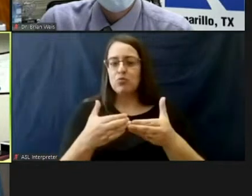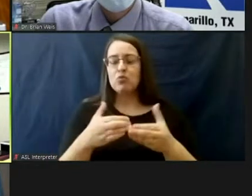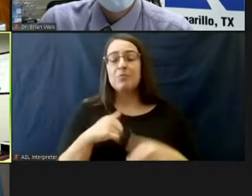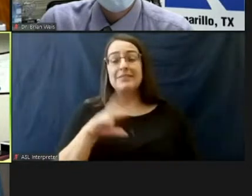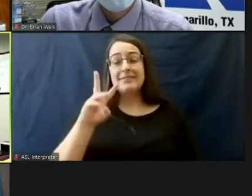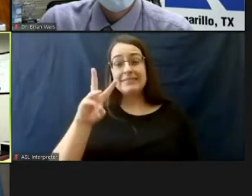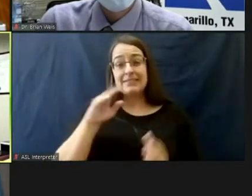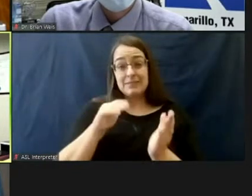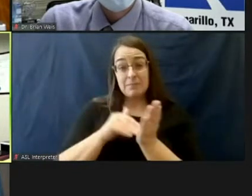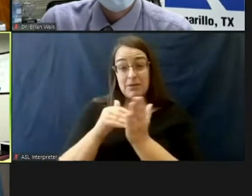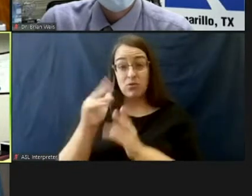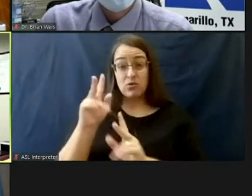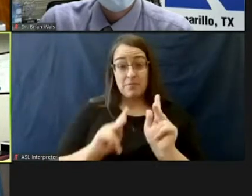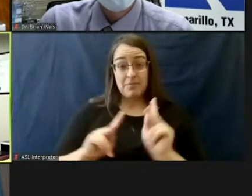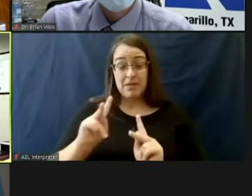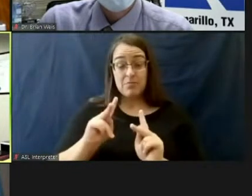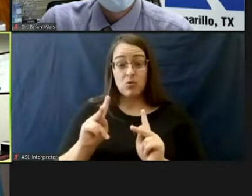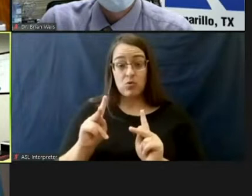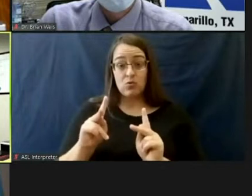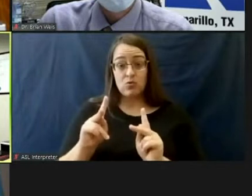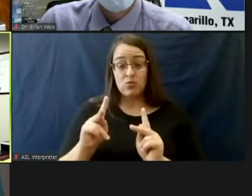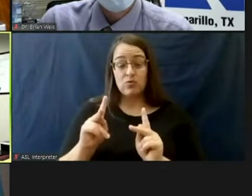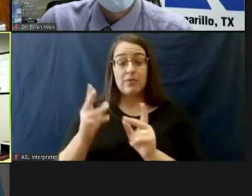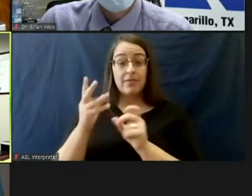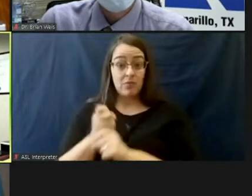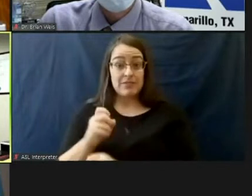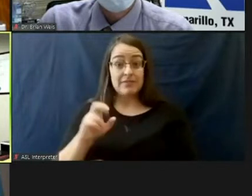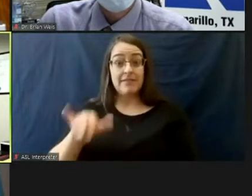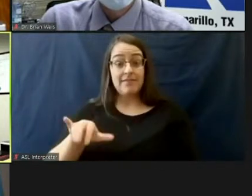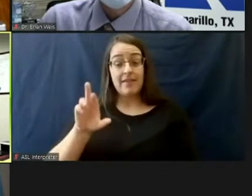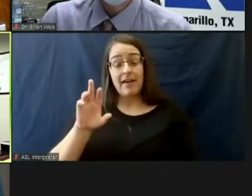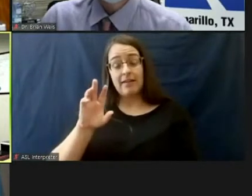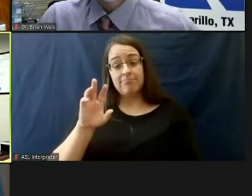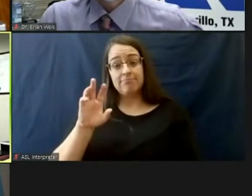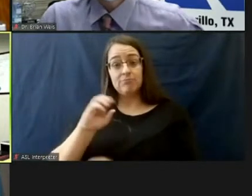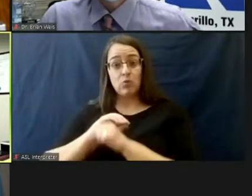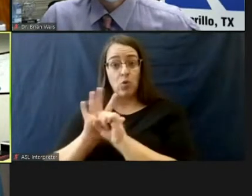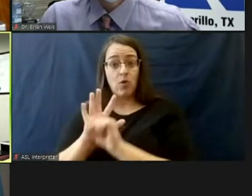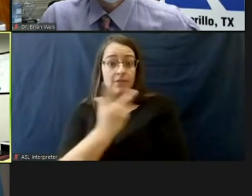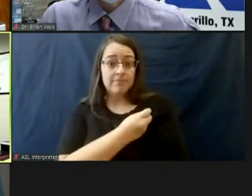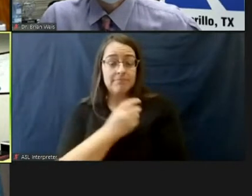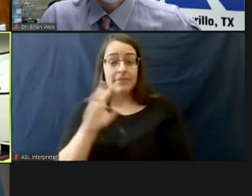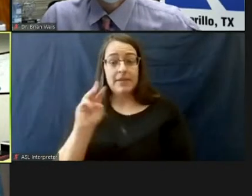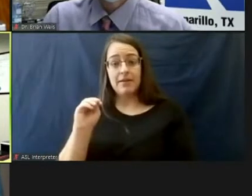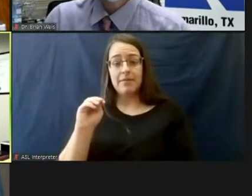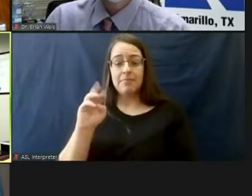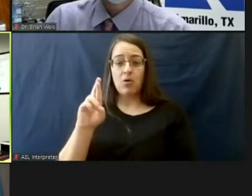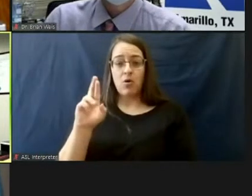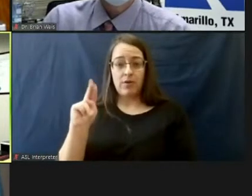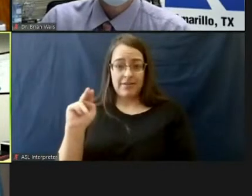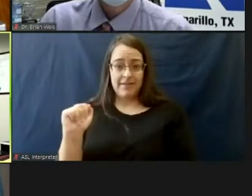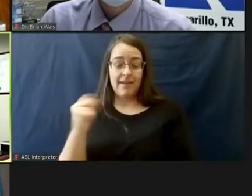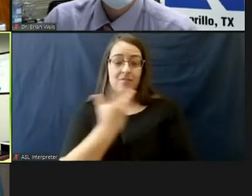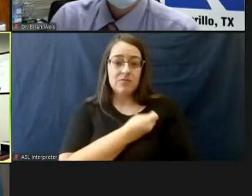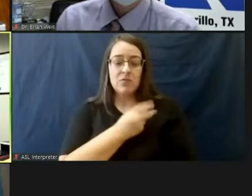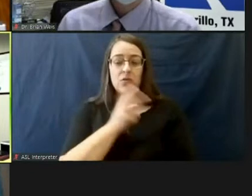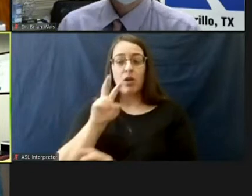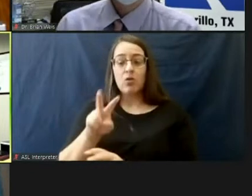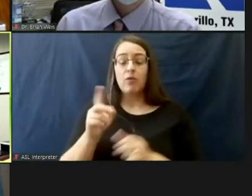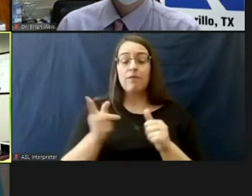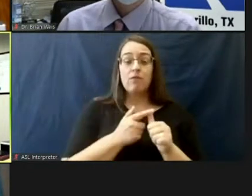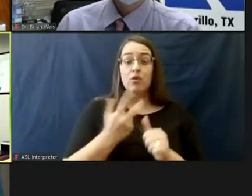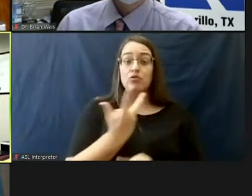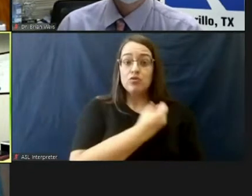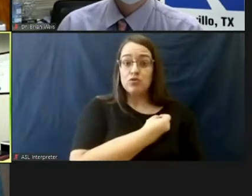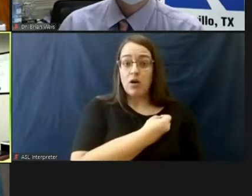people that received the messenger RNA vaccines. They looked at a period of 3 weeks beyond the first dose and 3